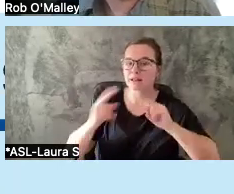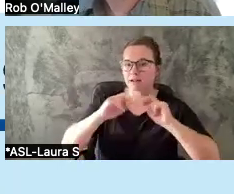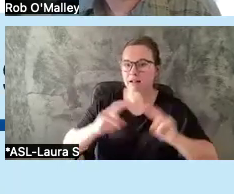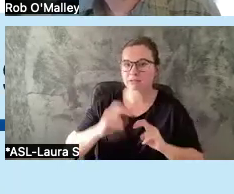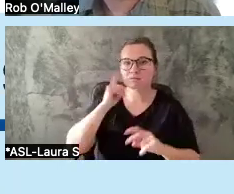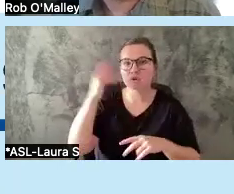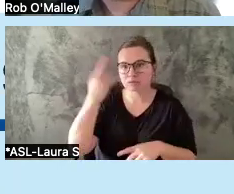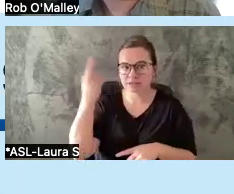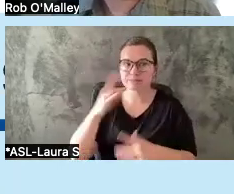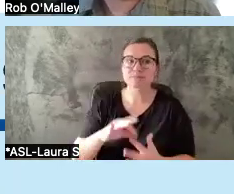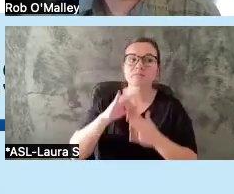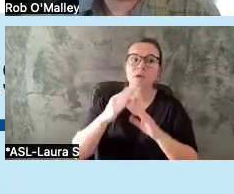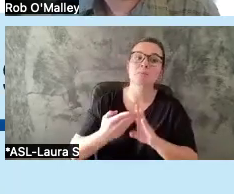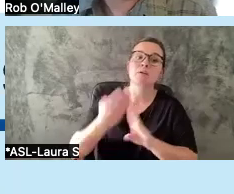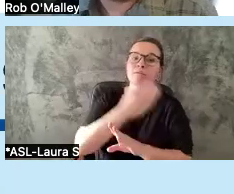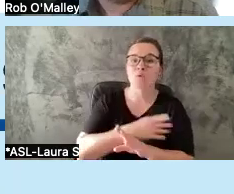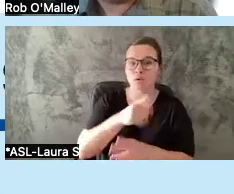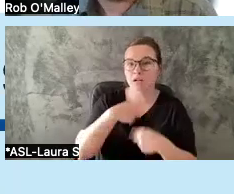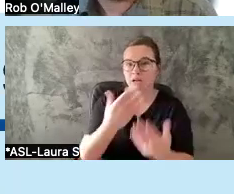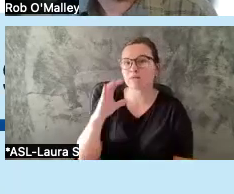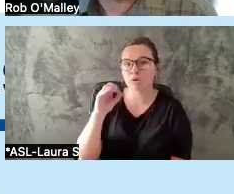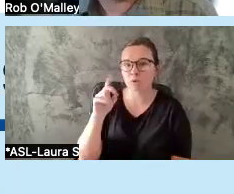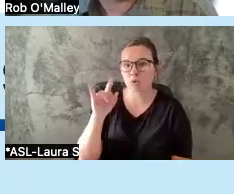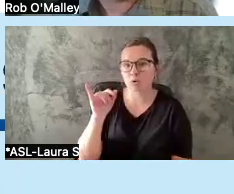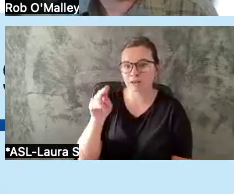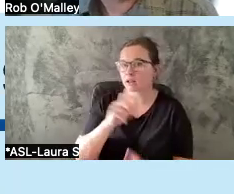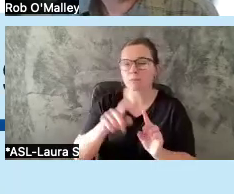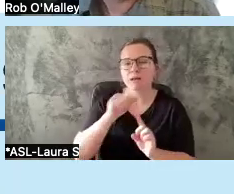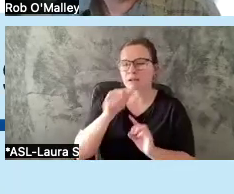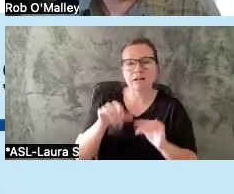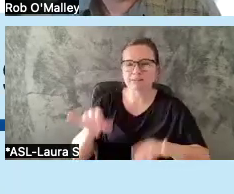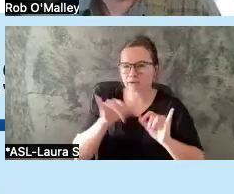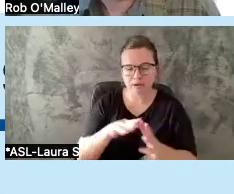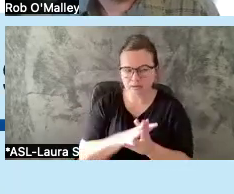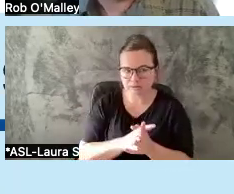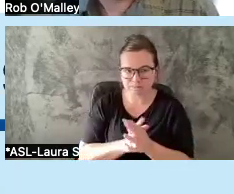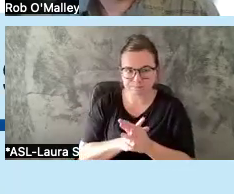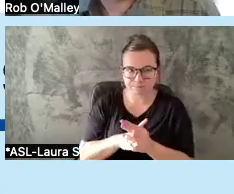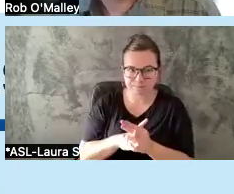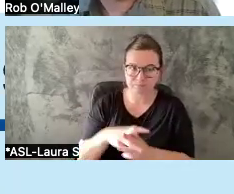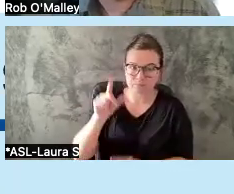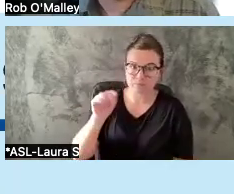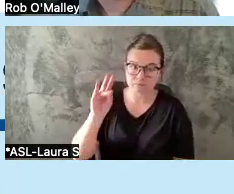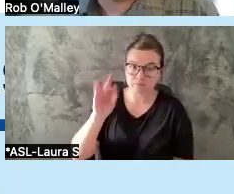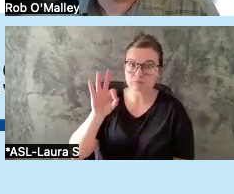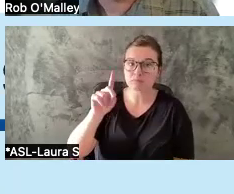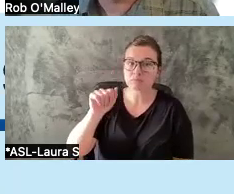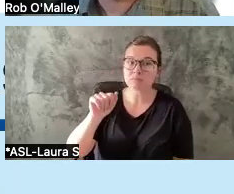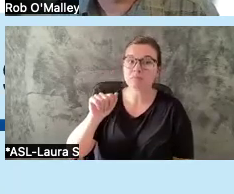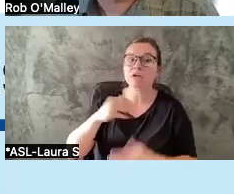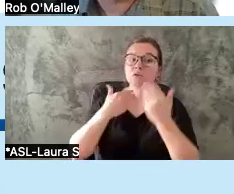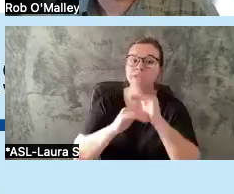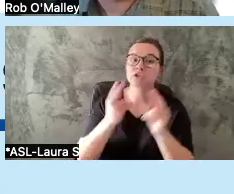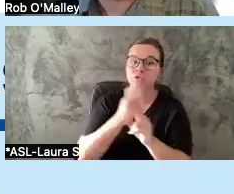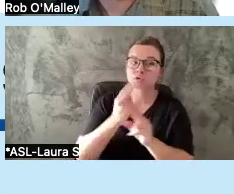explanation, especially before they're prescribed codeine, but it's not necessarily standardized. In 2017, the FDA also restricted the